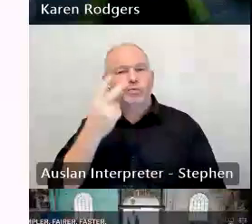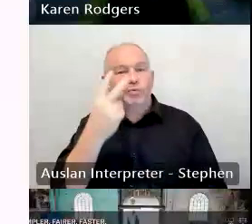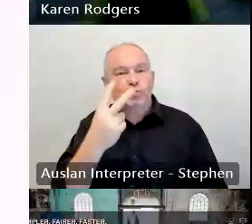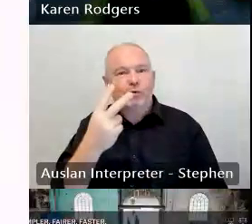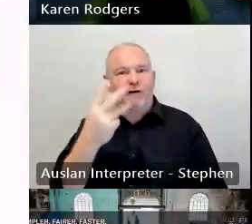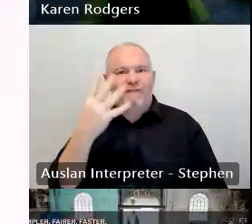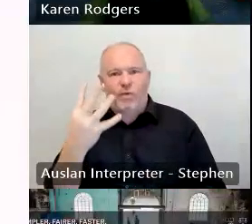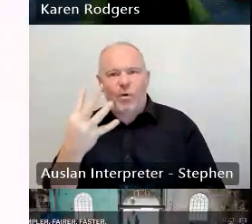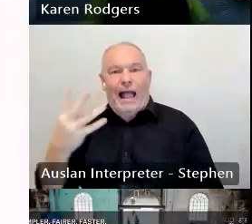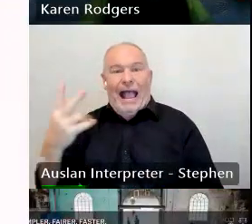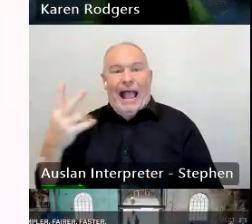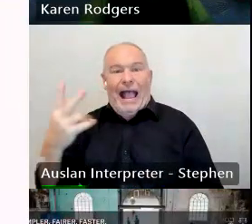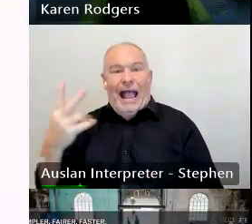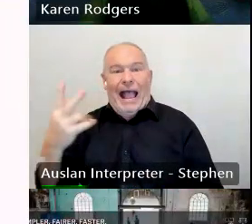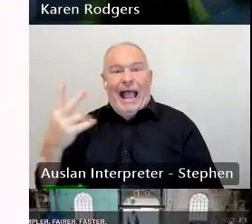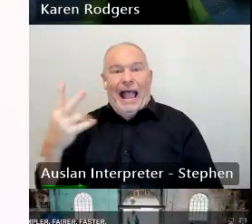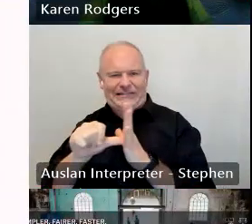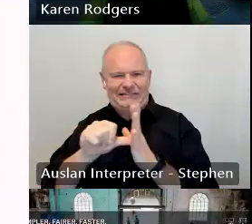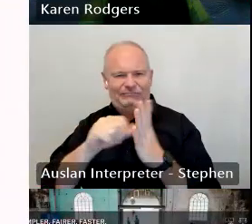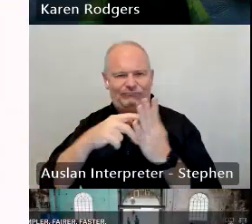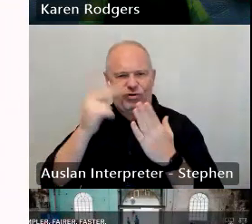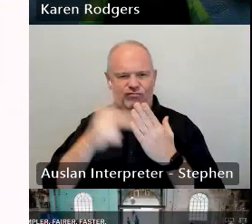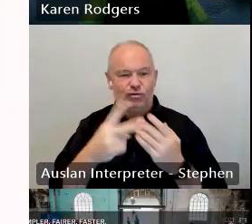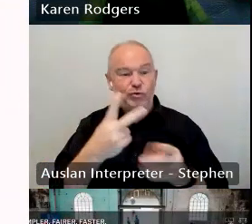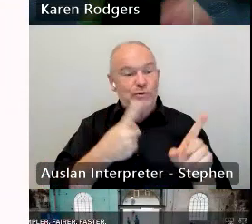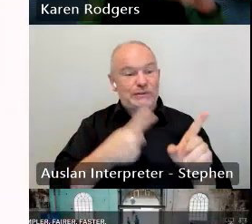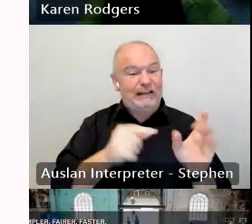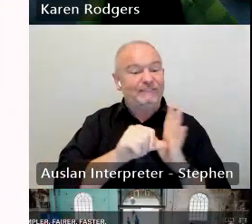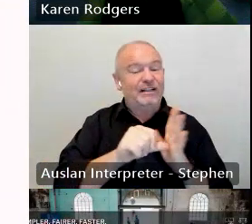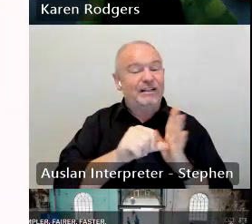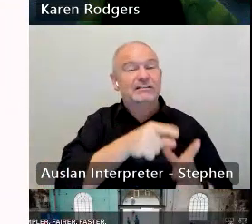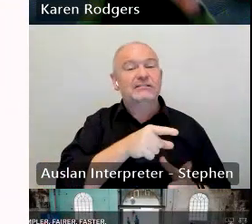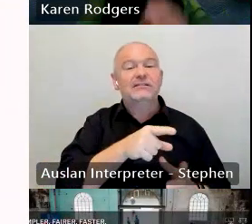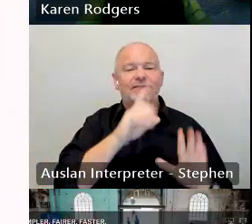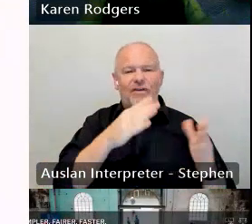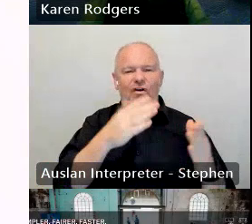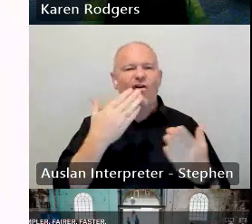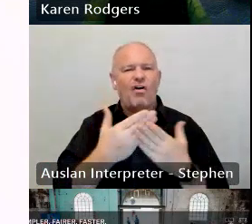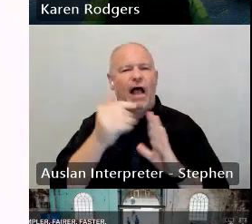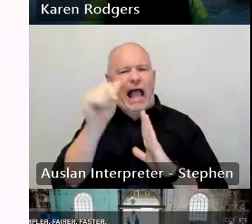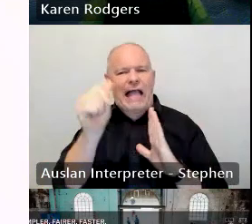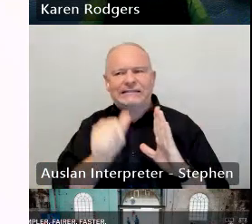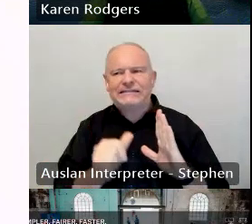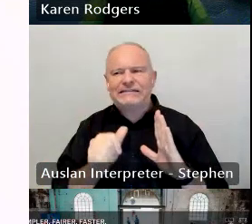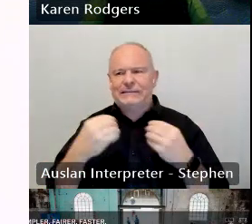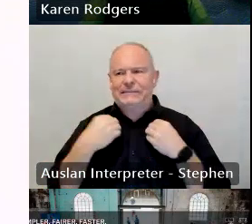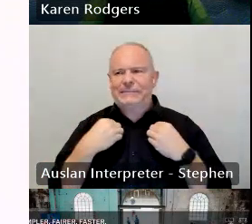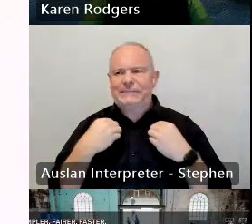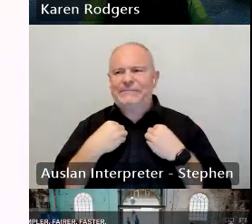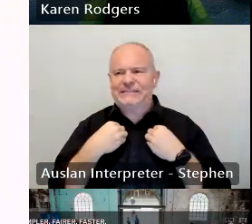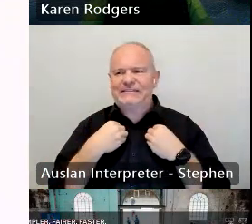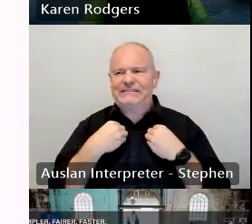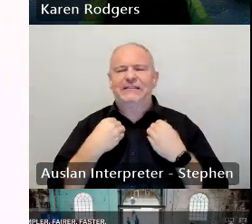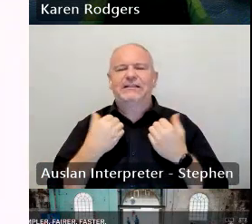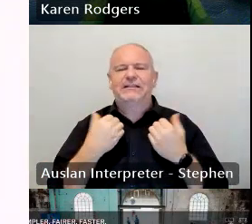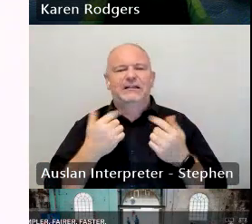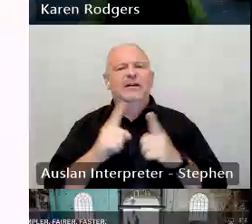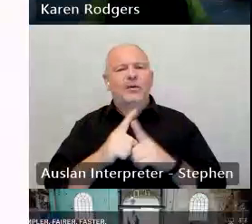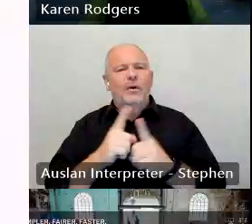8-year funding. Our 2-year funding is really focused on artistic and business innovation. It will